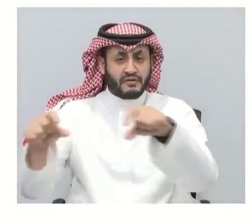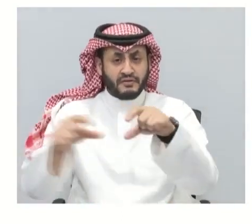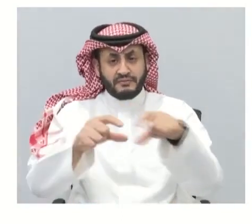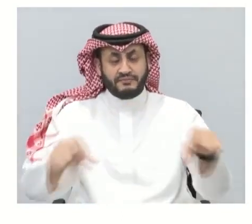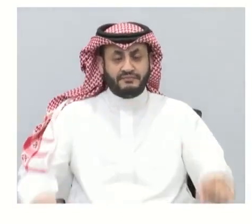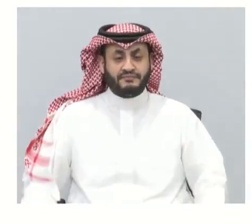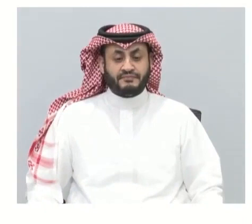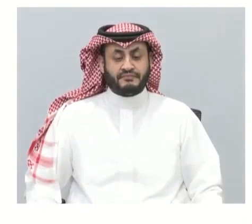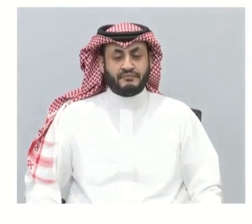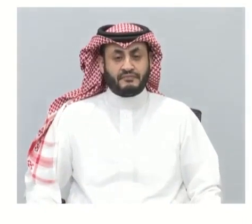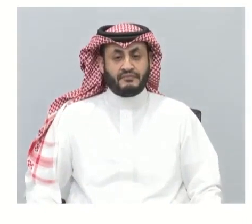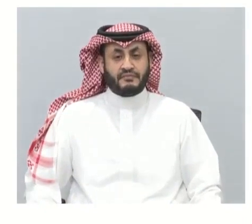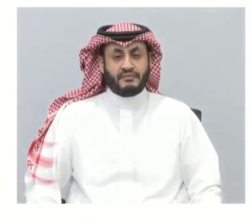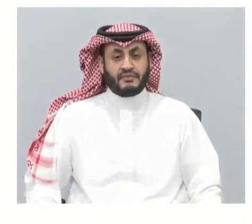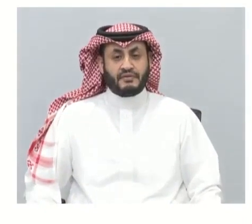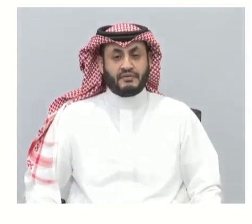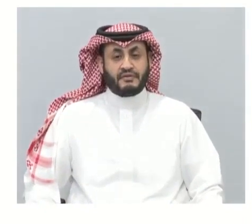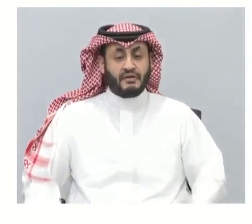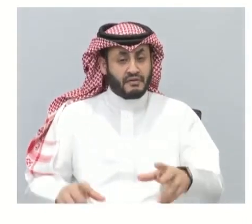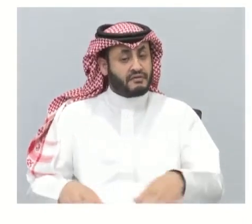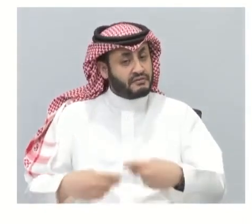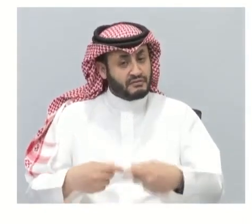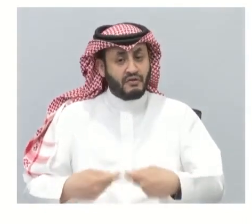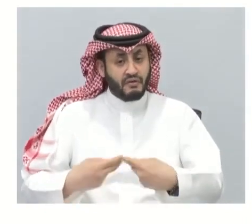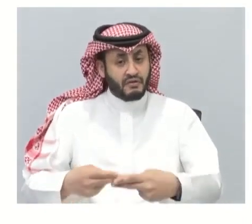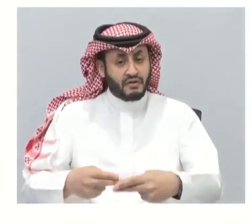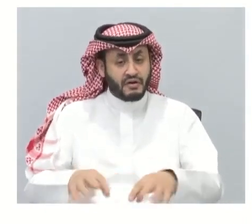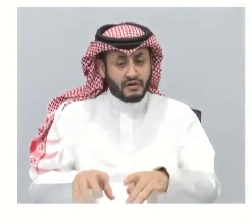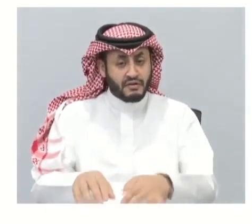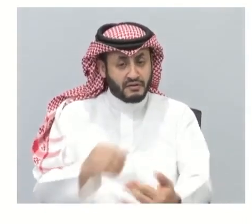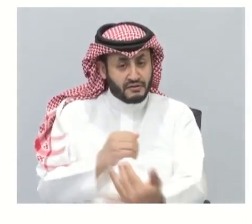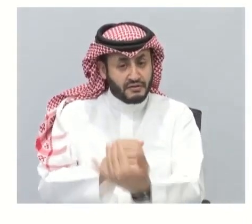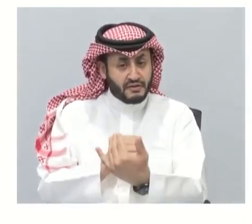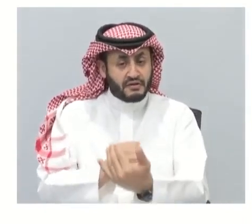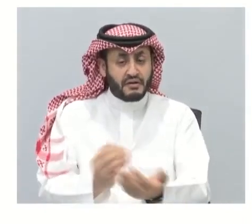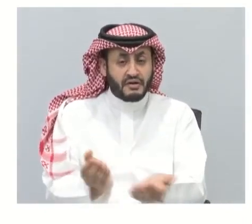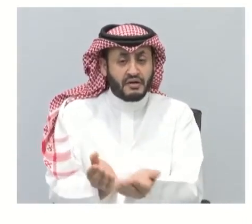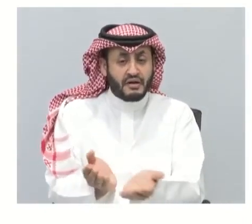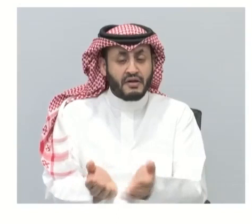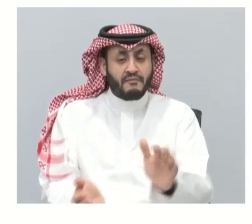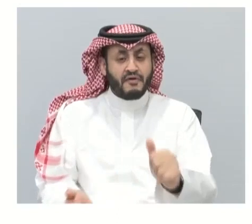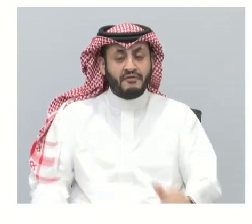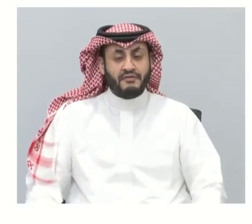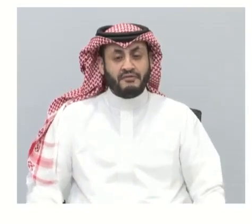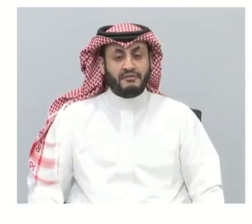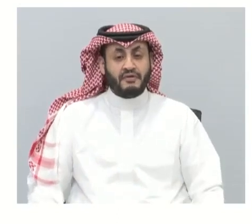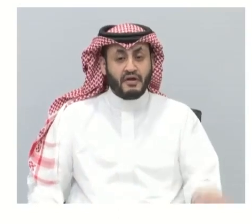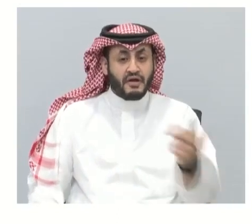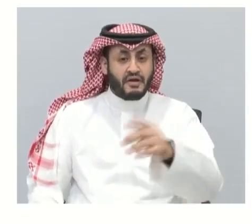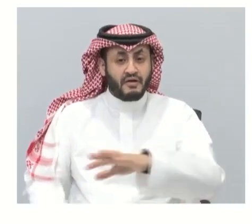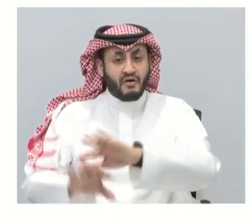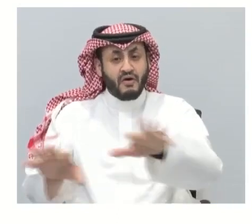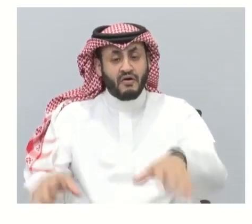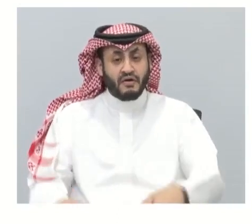has made it possible for people to study through e-learning. In other words, the internet has brought schools and universities